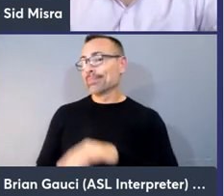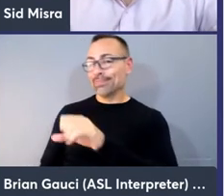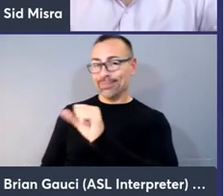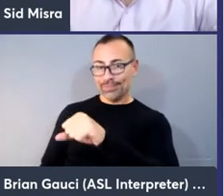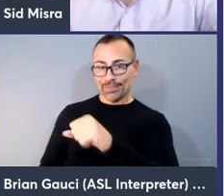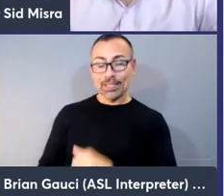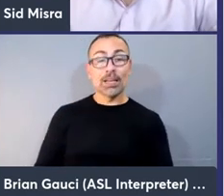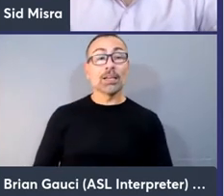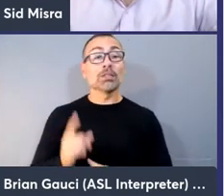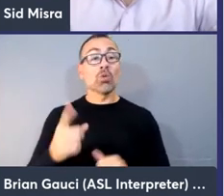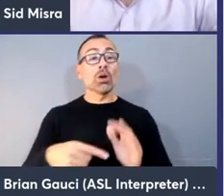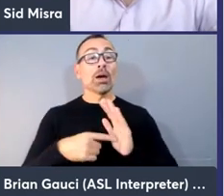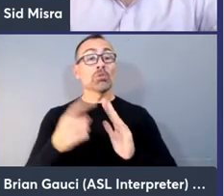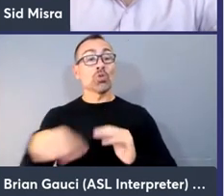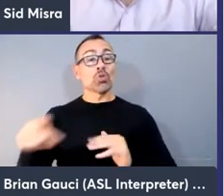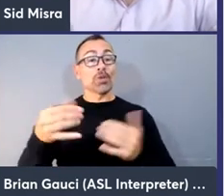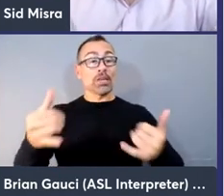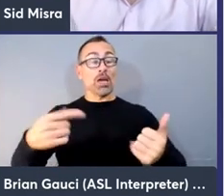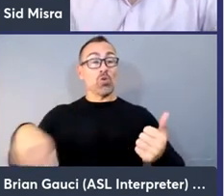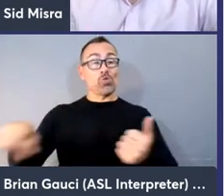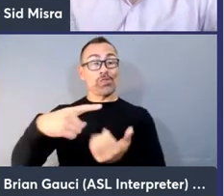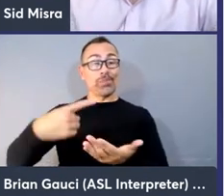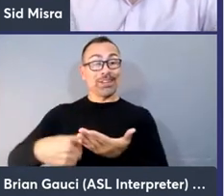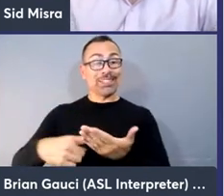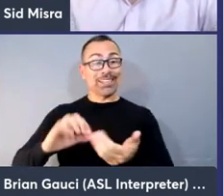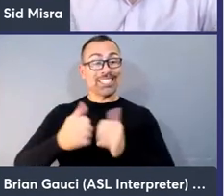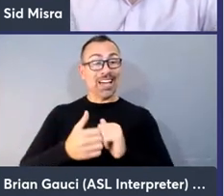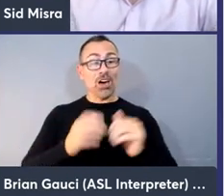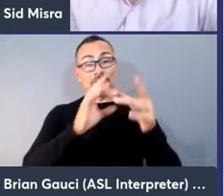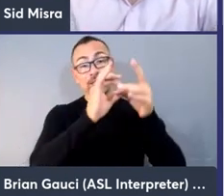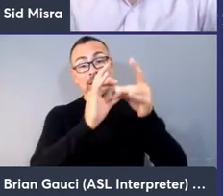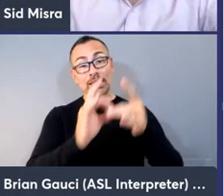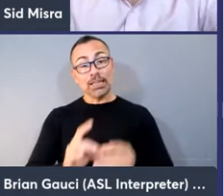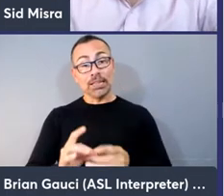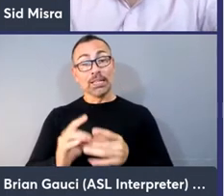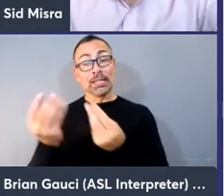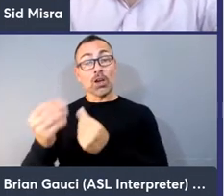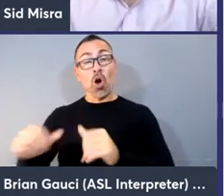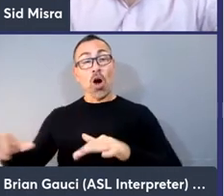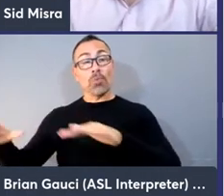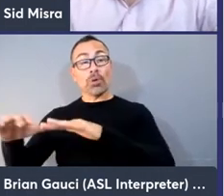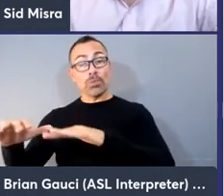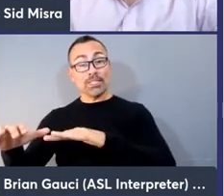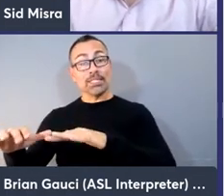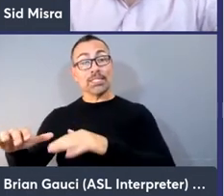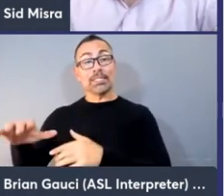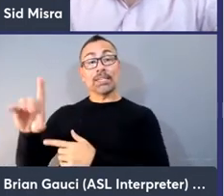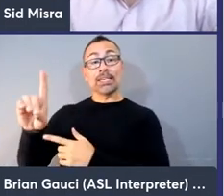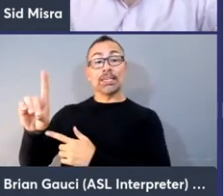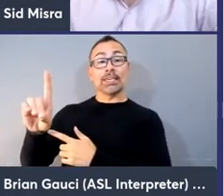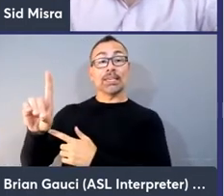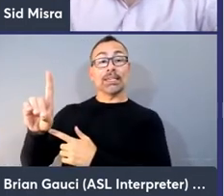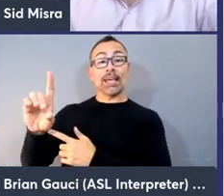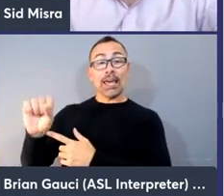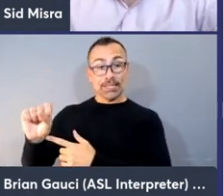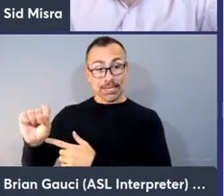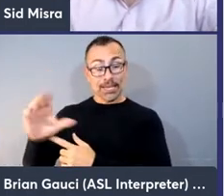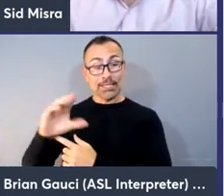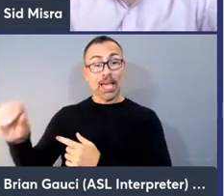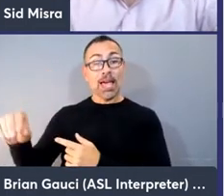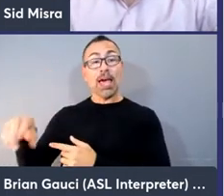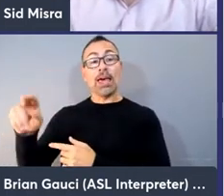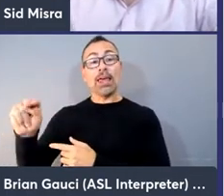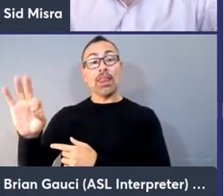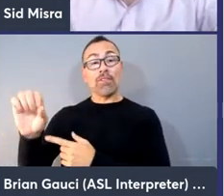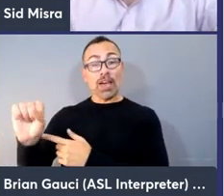showing you and what we've been talking about so far is how to link on-premises data sets and NFS data sets. But you can actually link S3 data